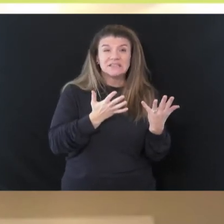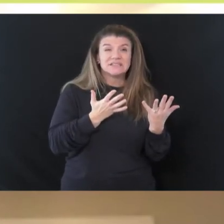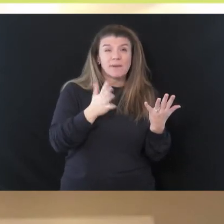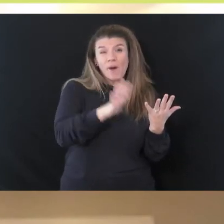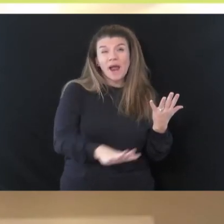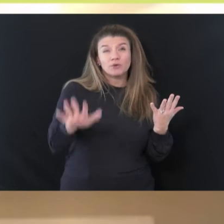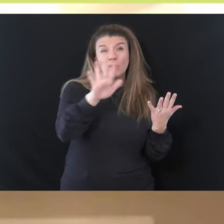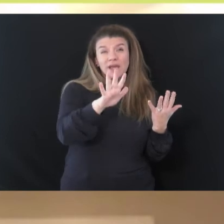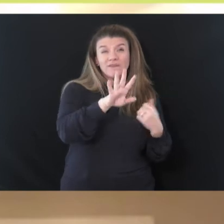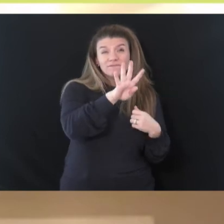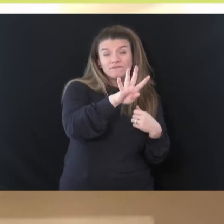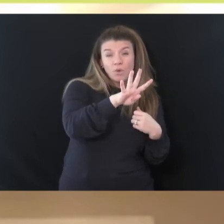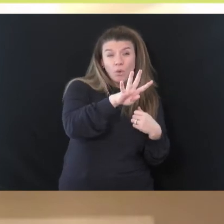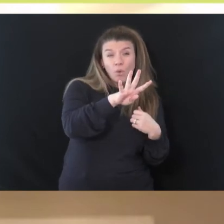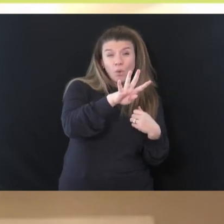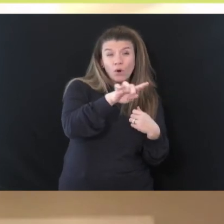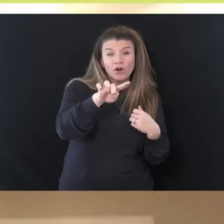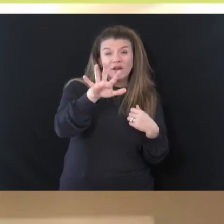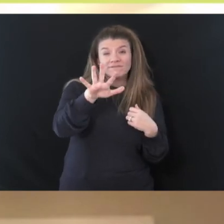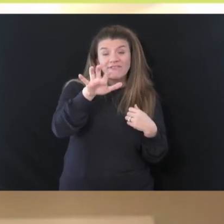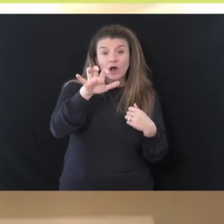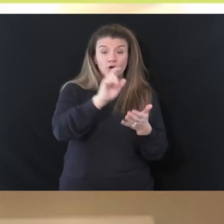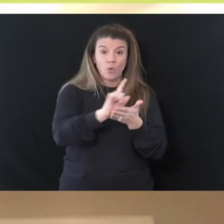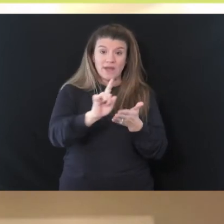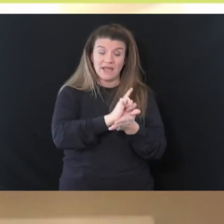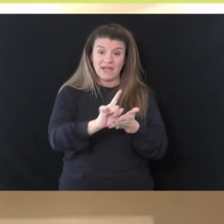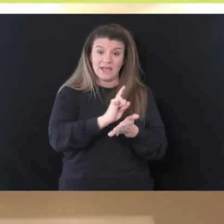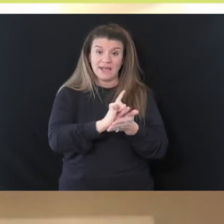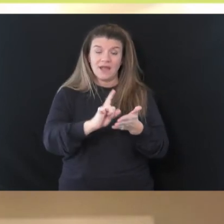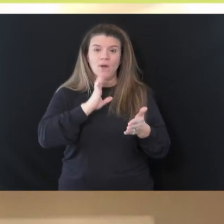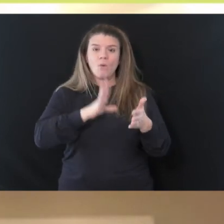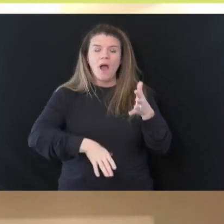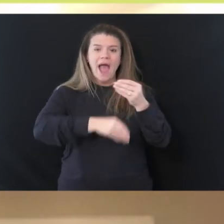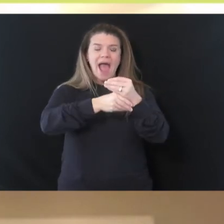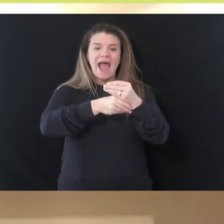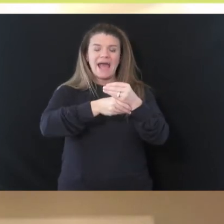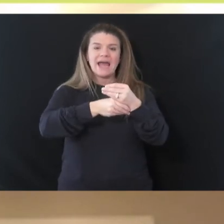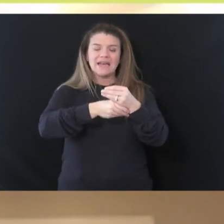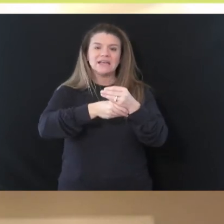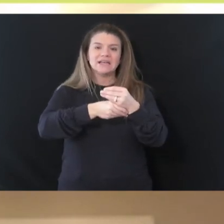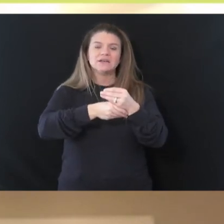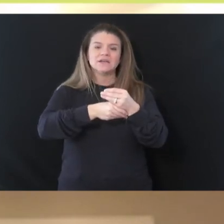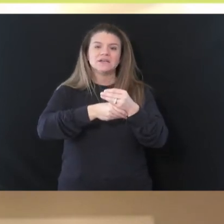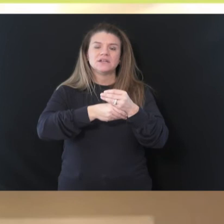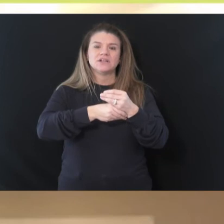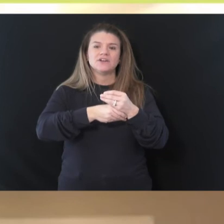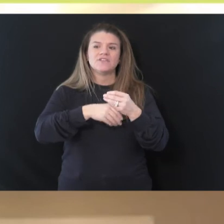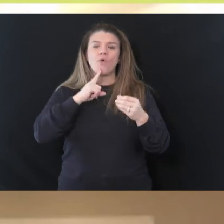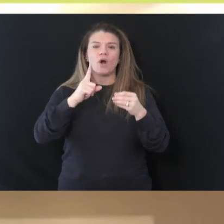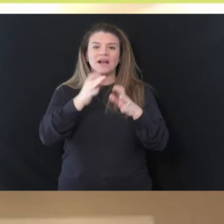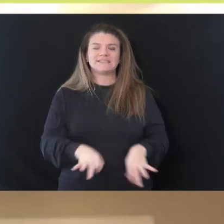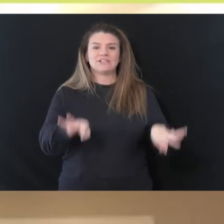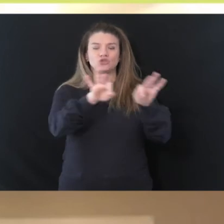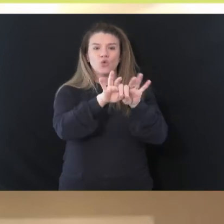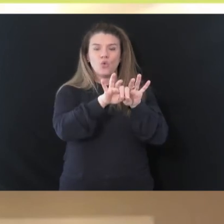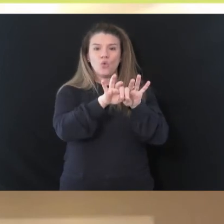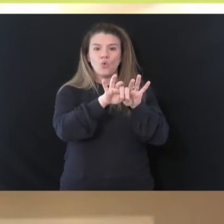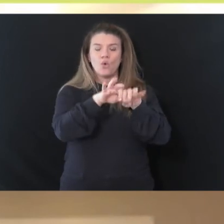between 400 and 500 a week that we'll have to add to get